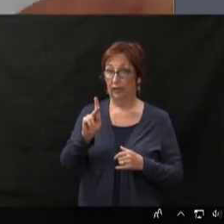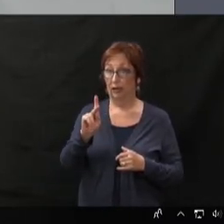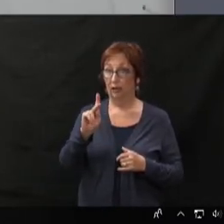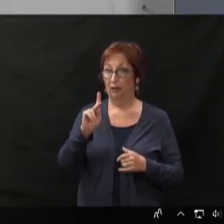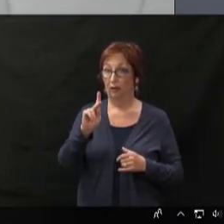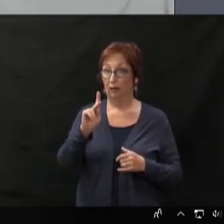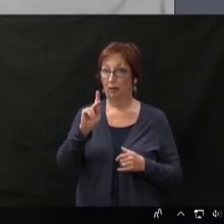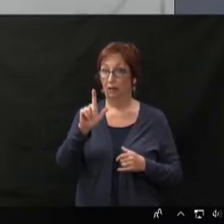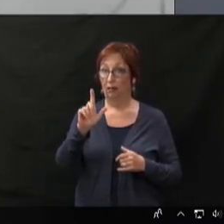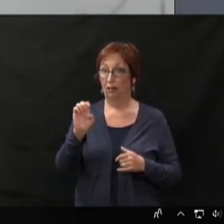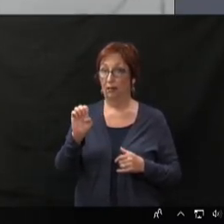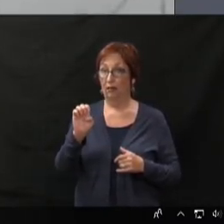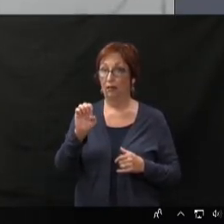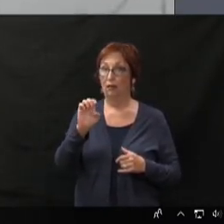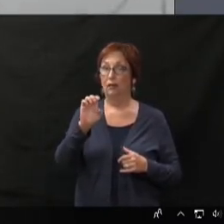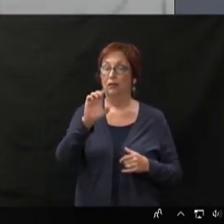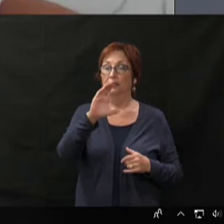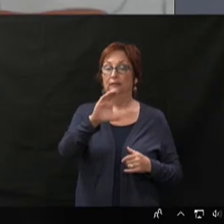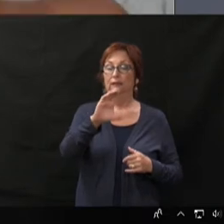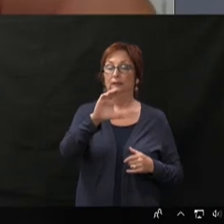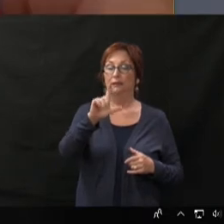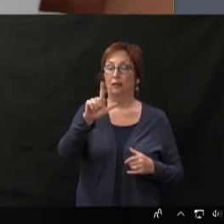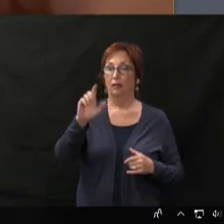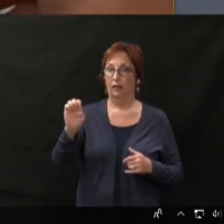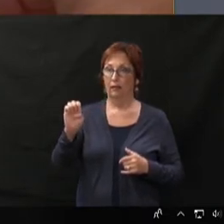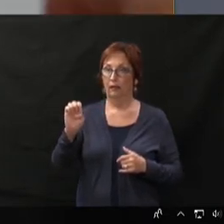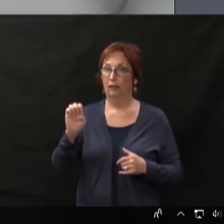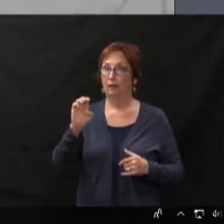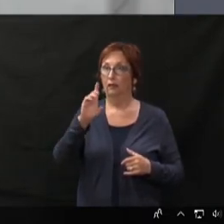Say it with me, please. Dull.